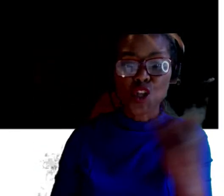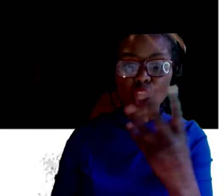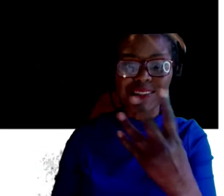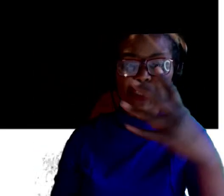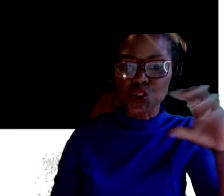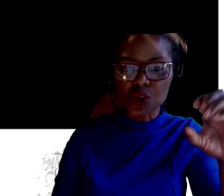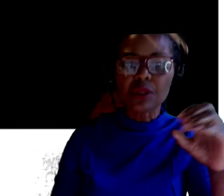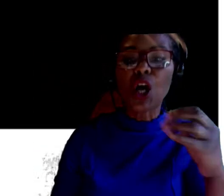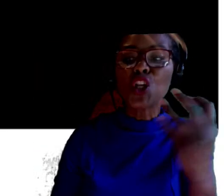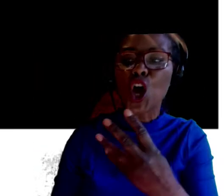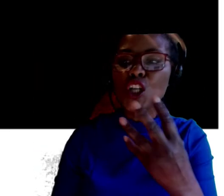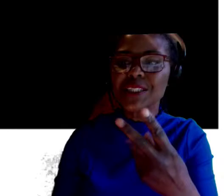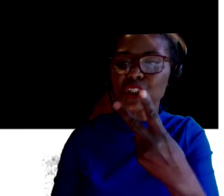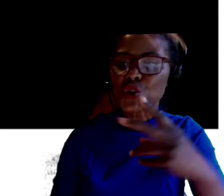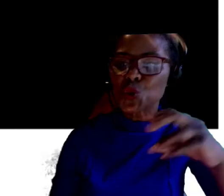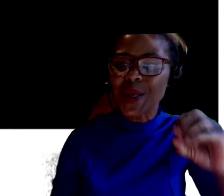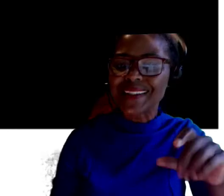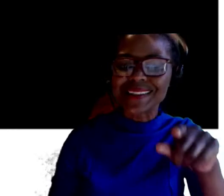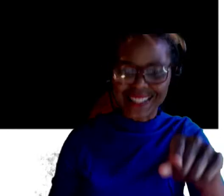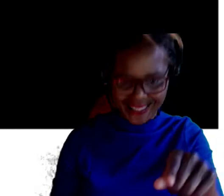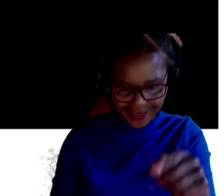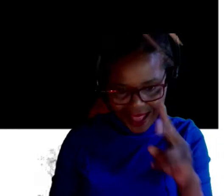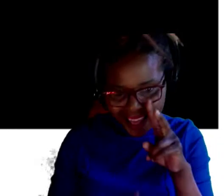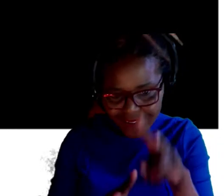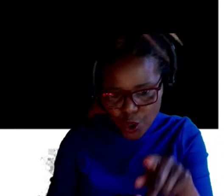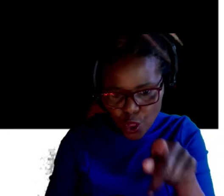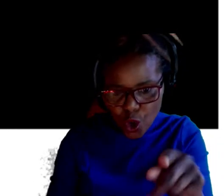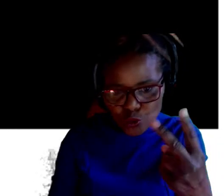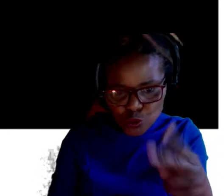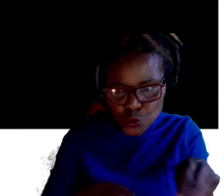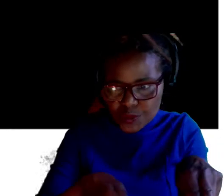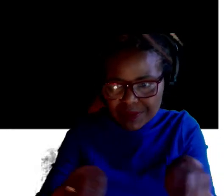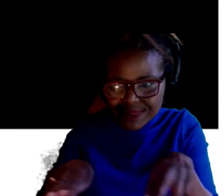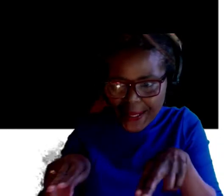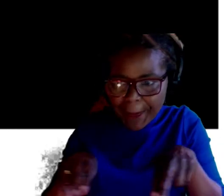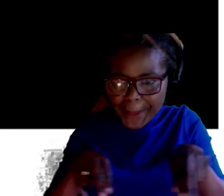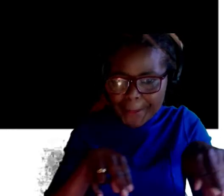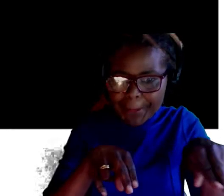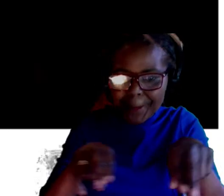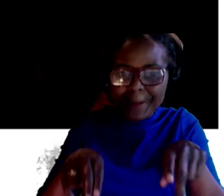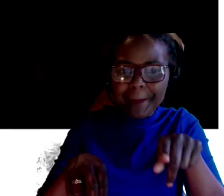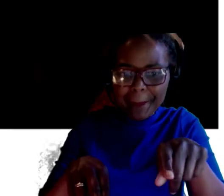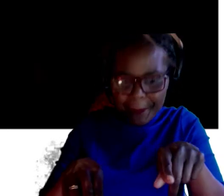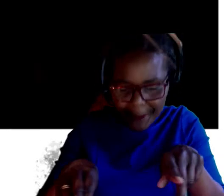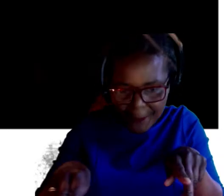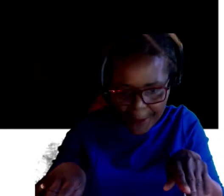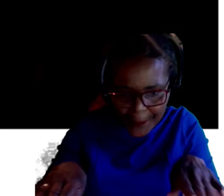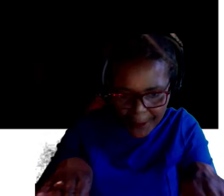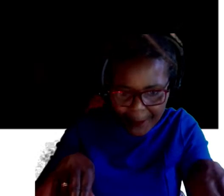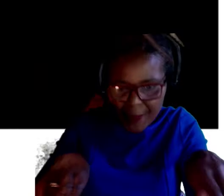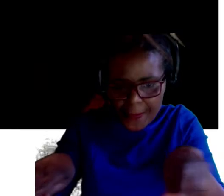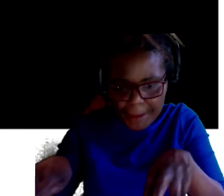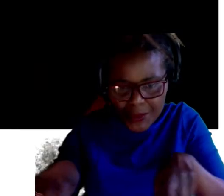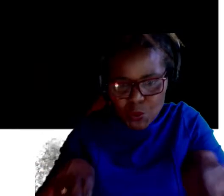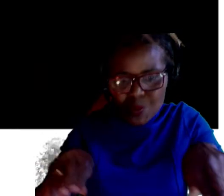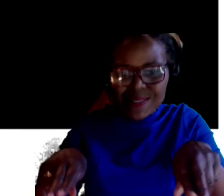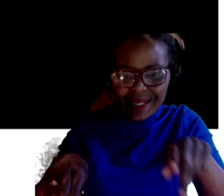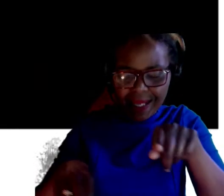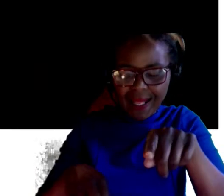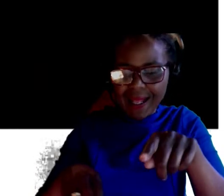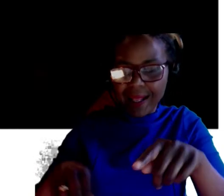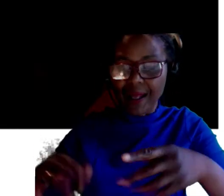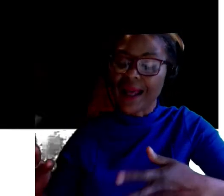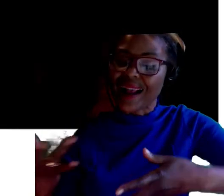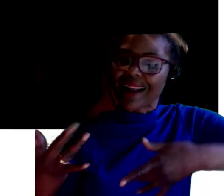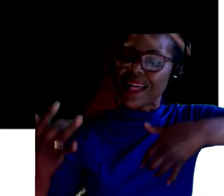we have of two turntables being used in tandem for mixing to ensure continuous playback of classical symphonies, in